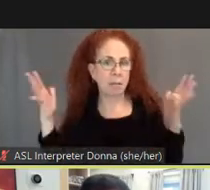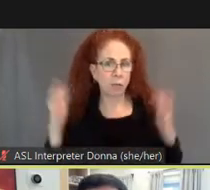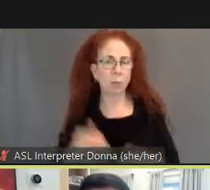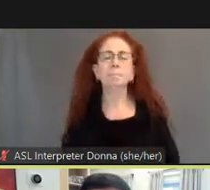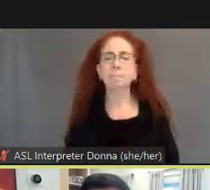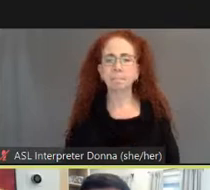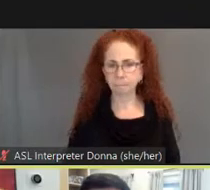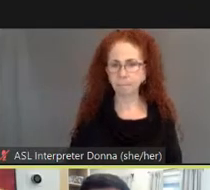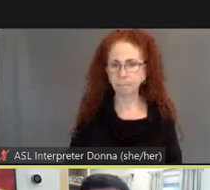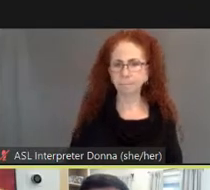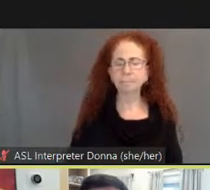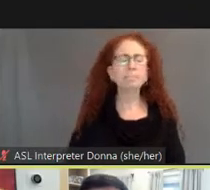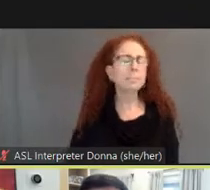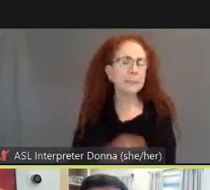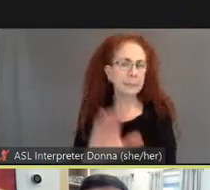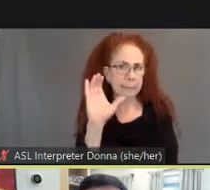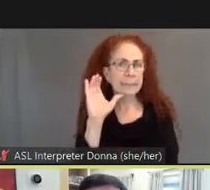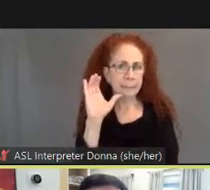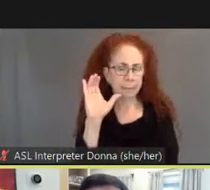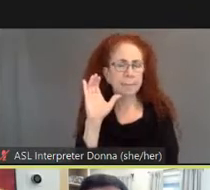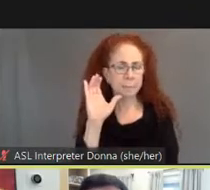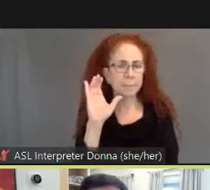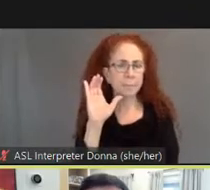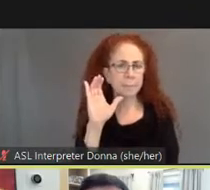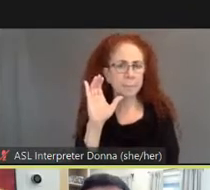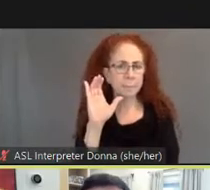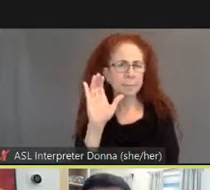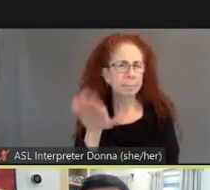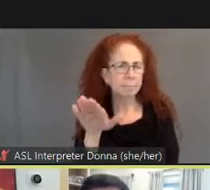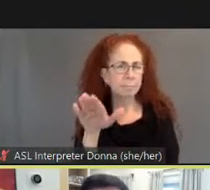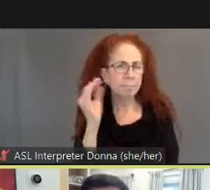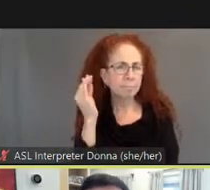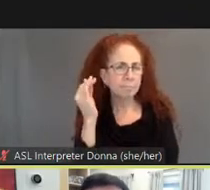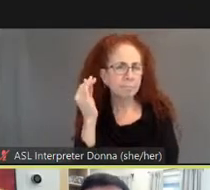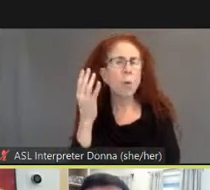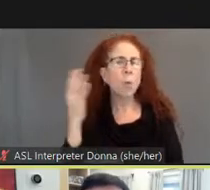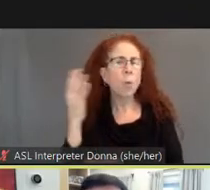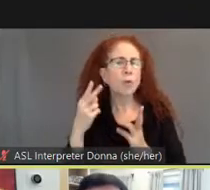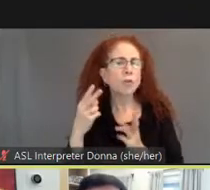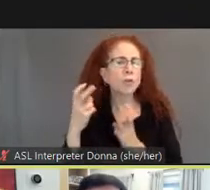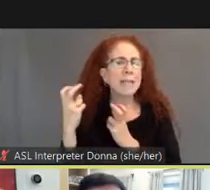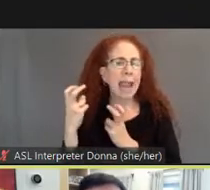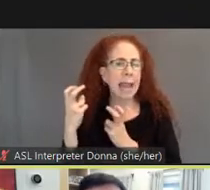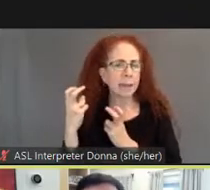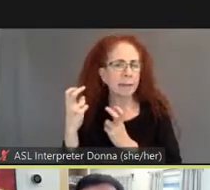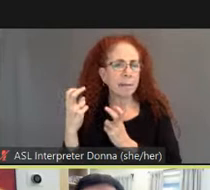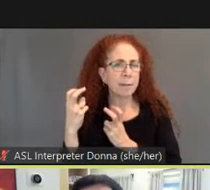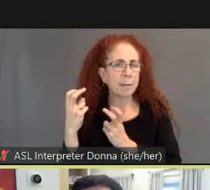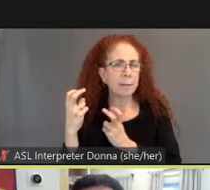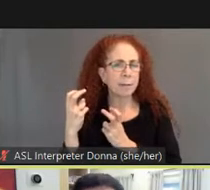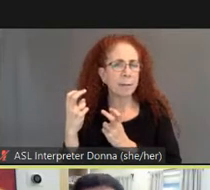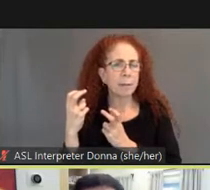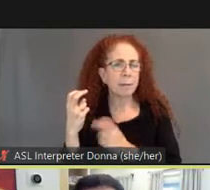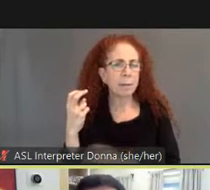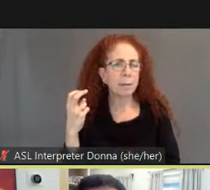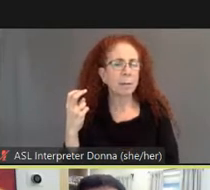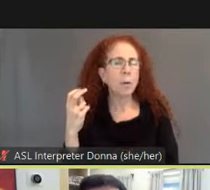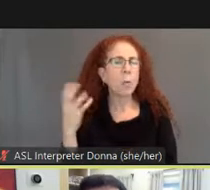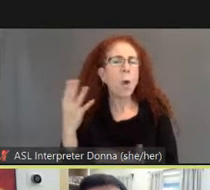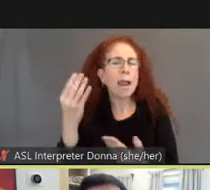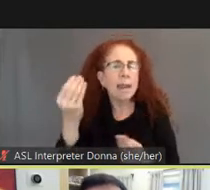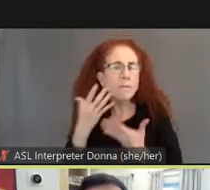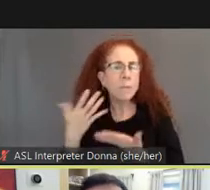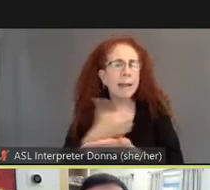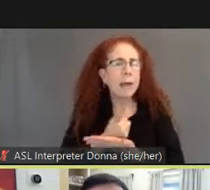you listen to this, what are you able to gain, and what are you gaining in terms of information?